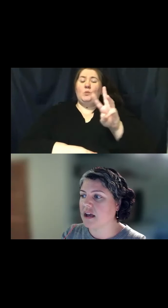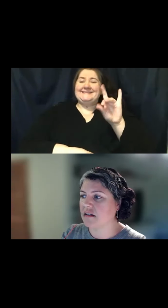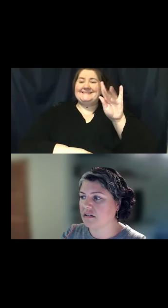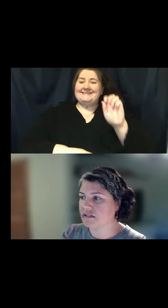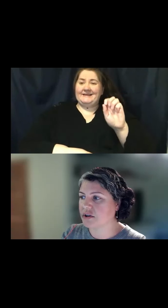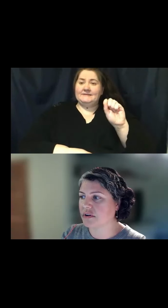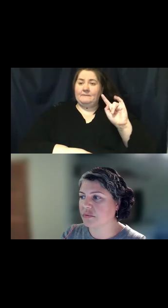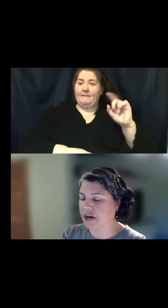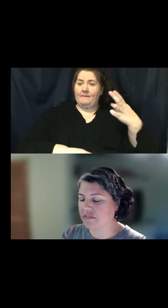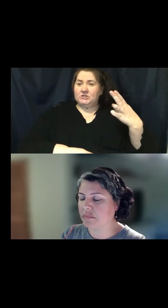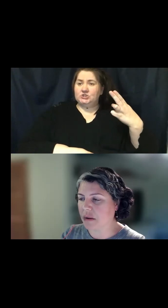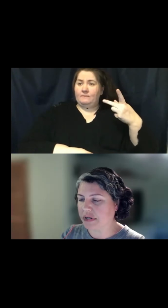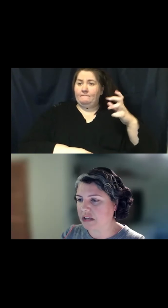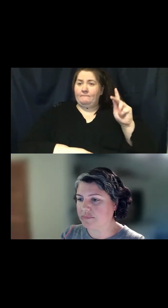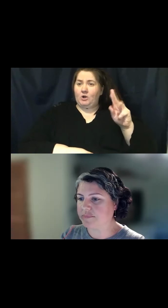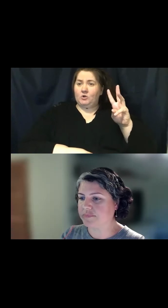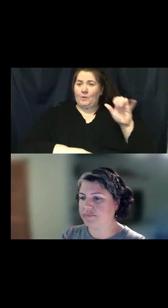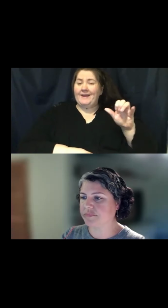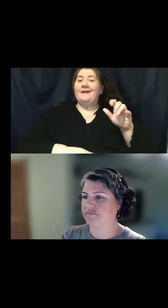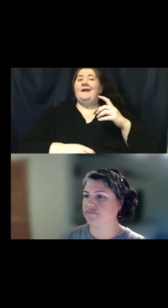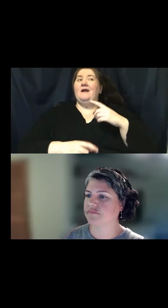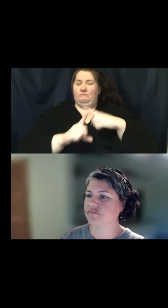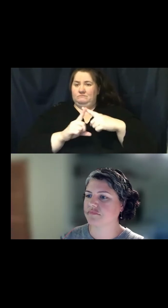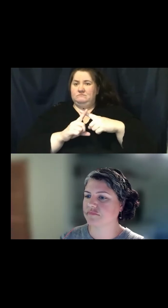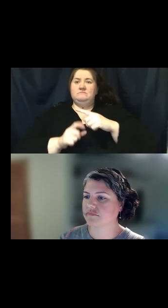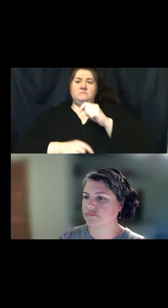Parkway, and also under private property.